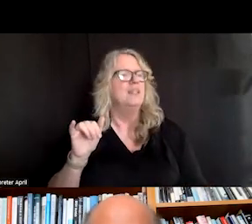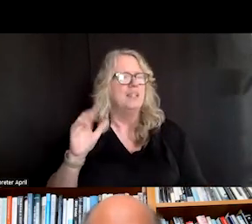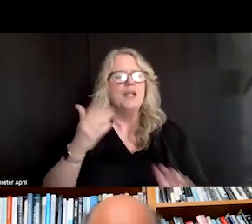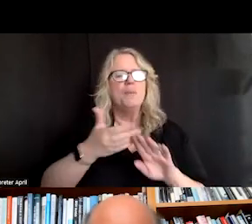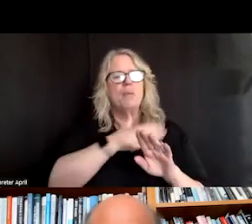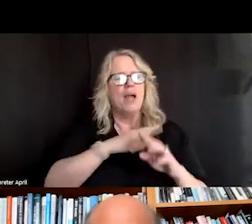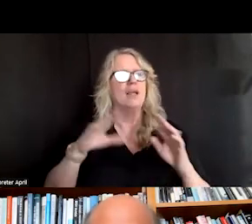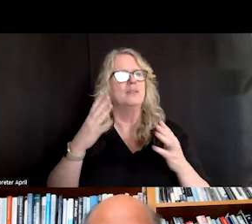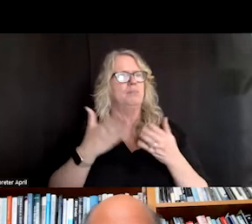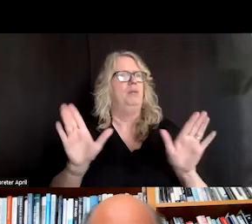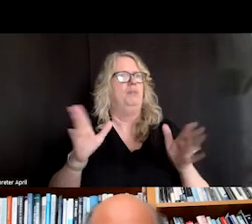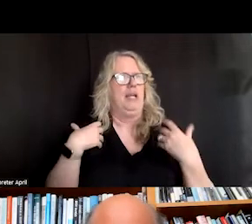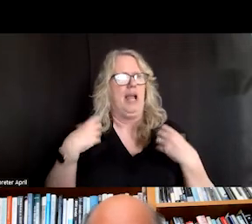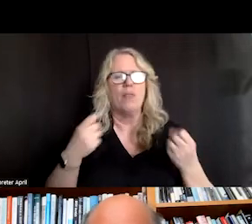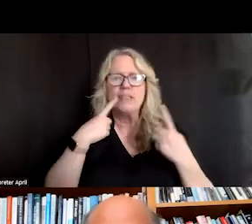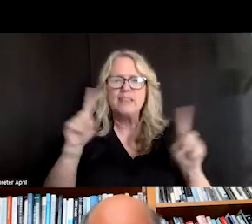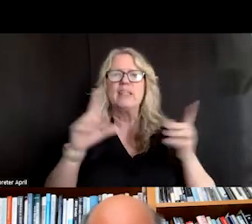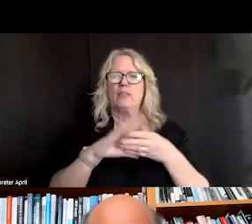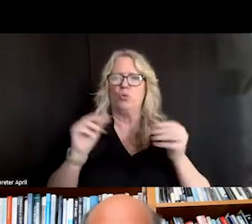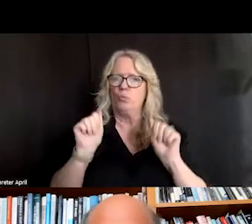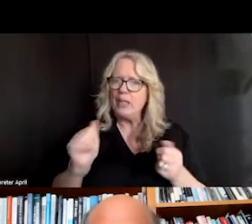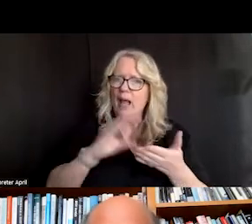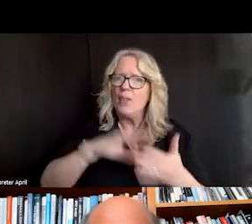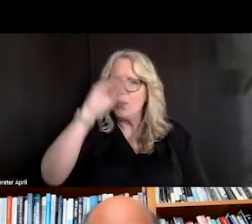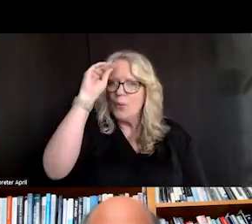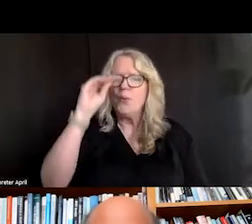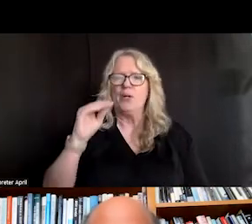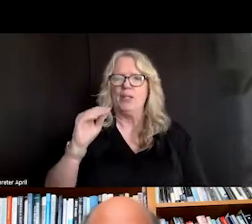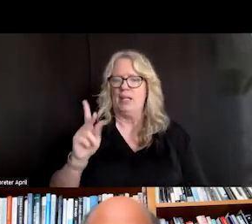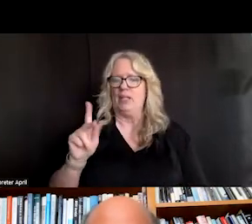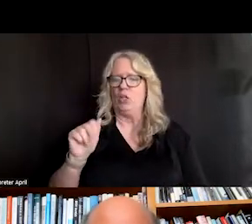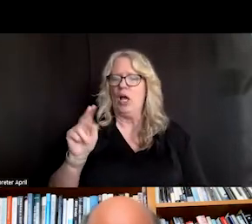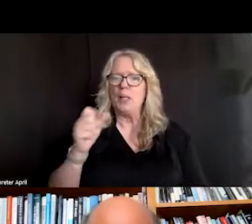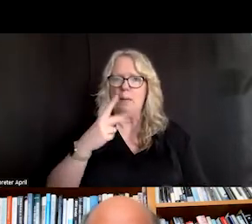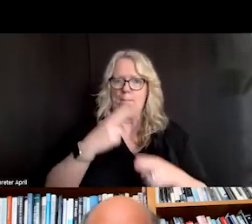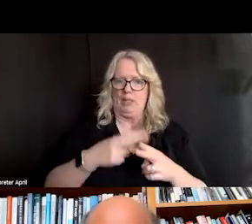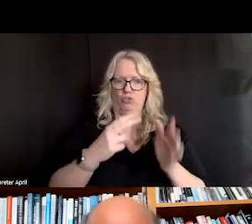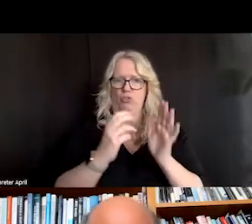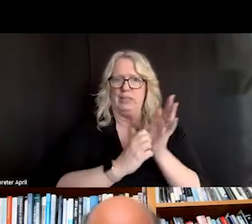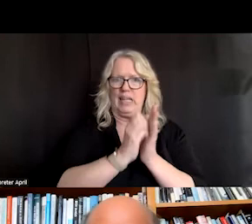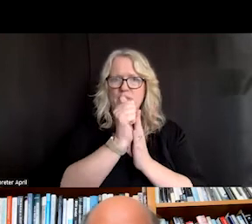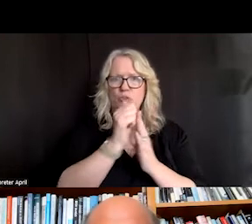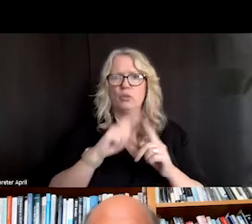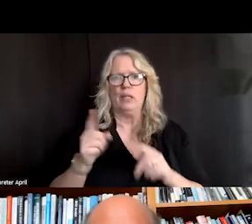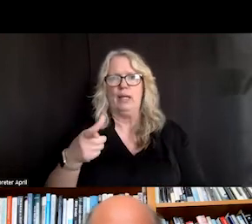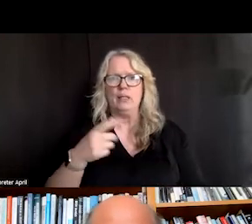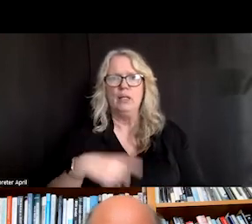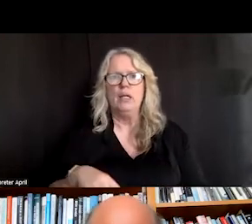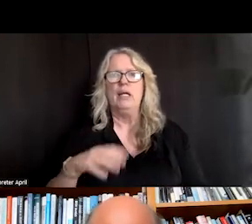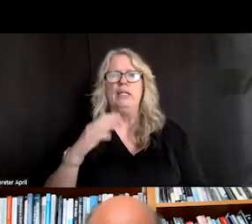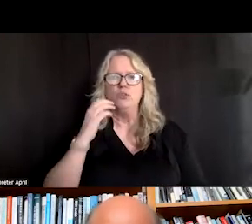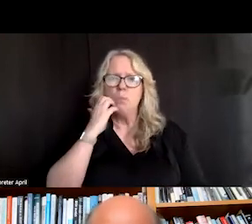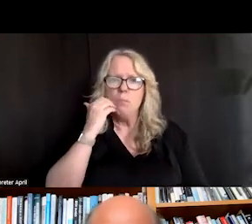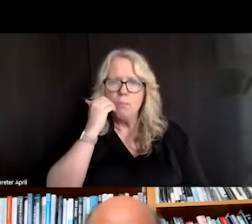health success stories where we can learn something. And Kana mentioned cancer. That effort of tobacco use and cancer